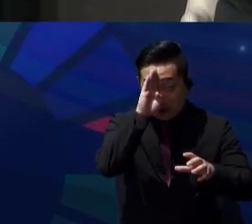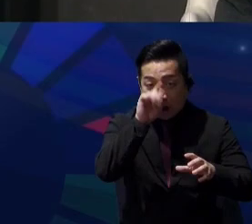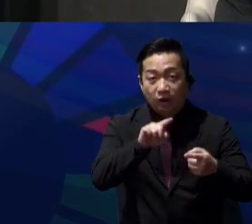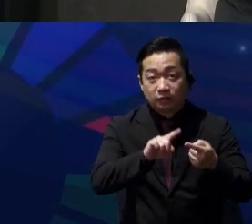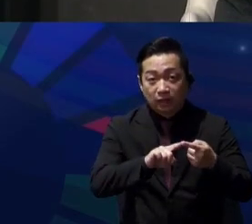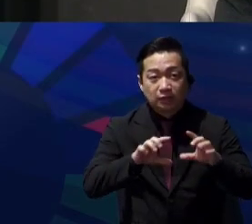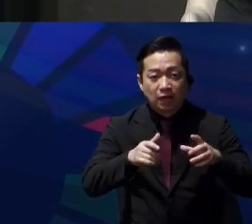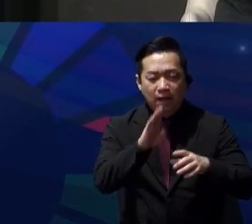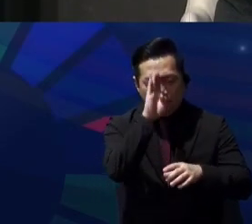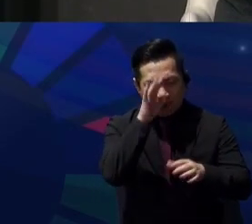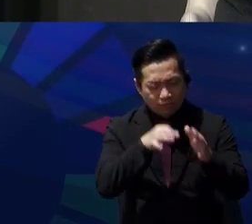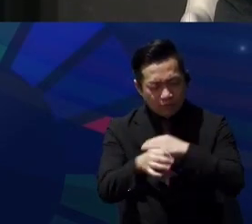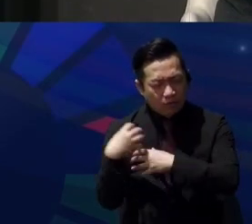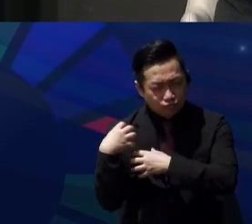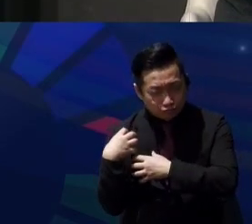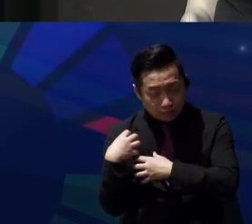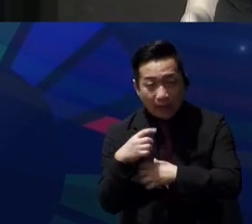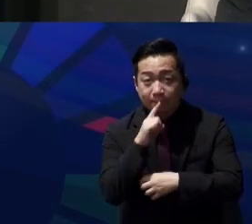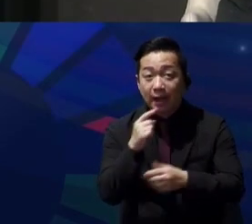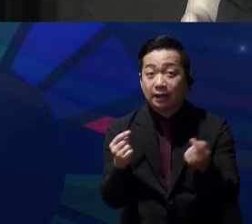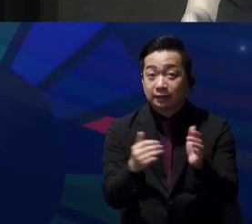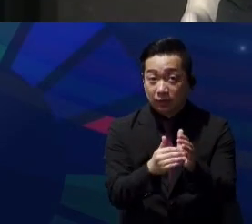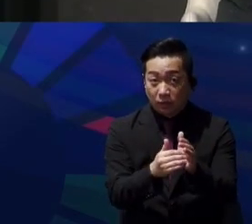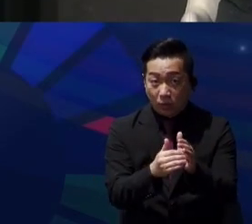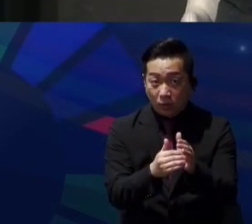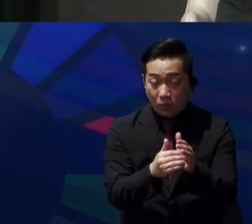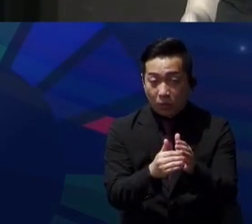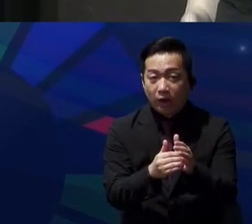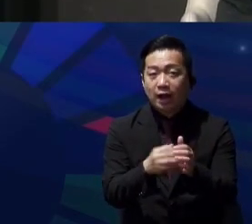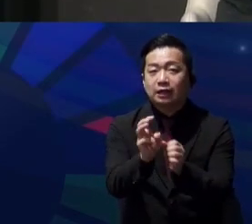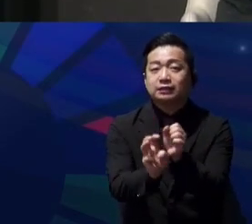burden during the 30 years in South